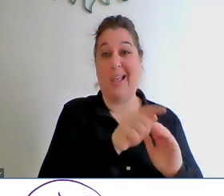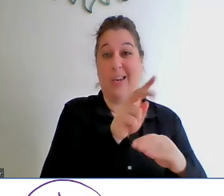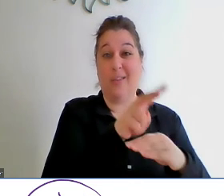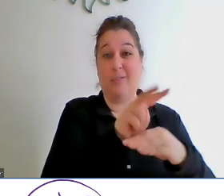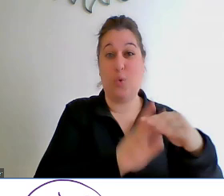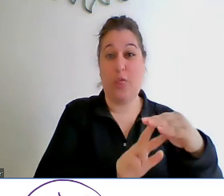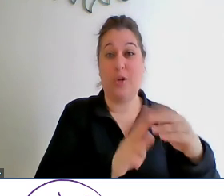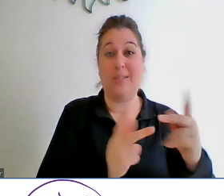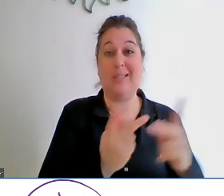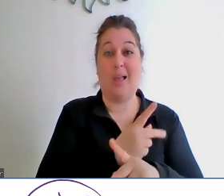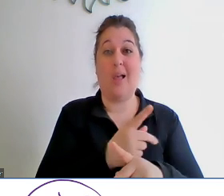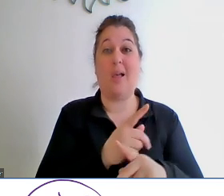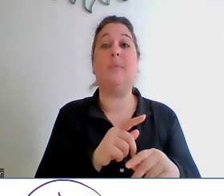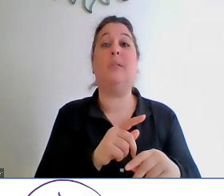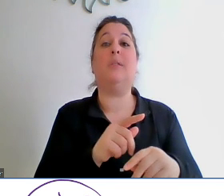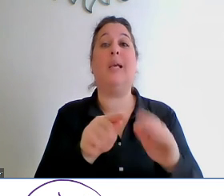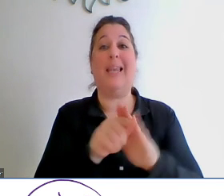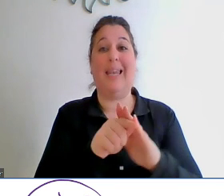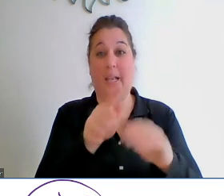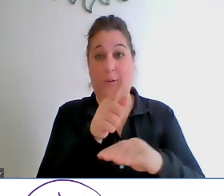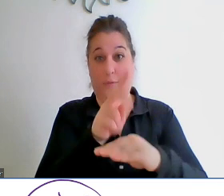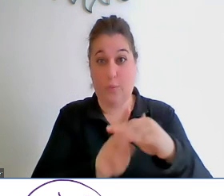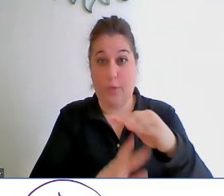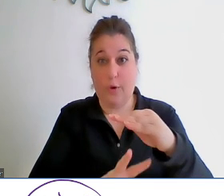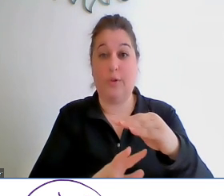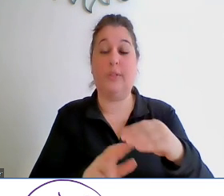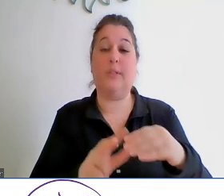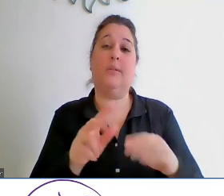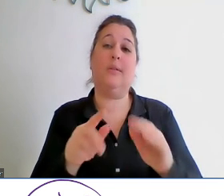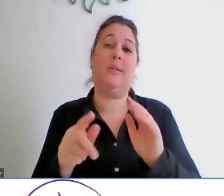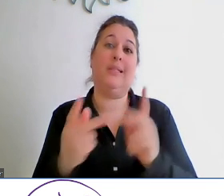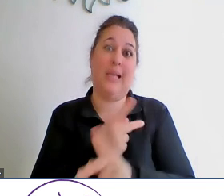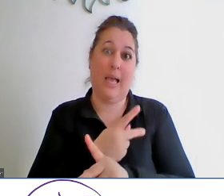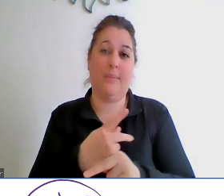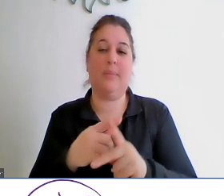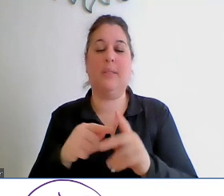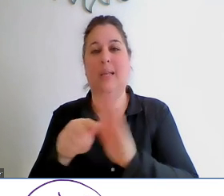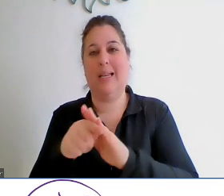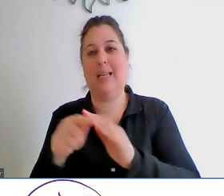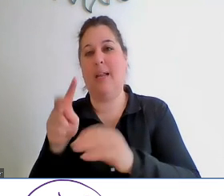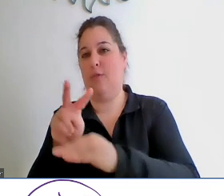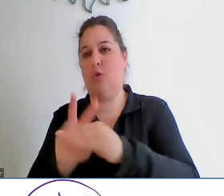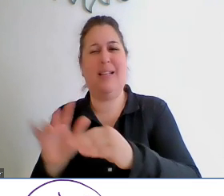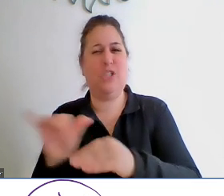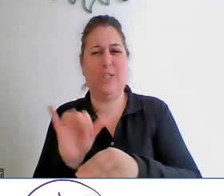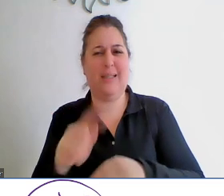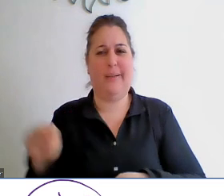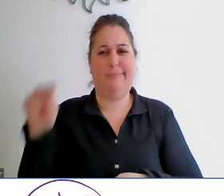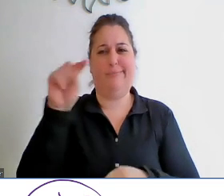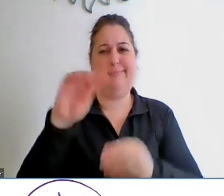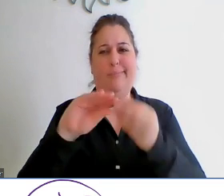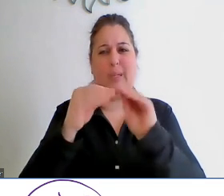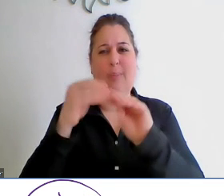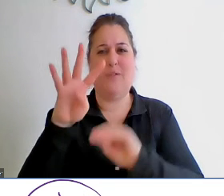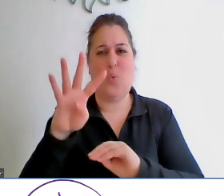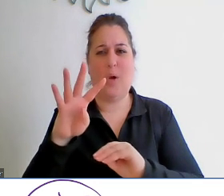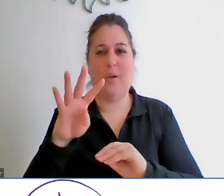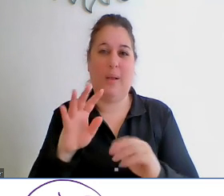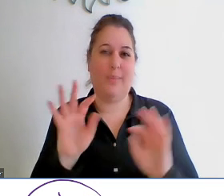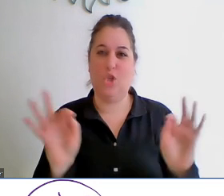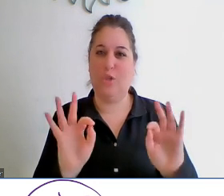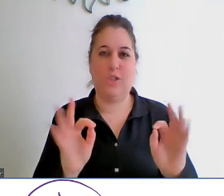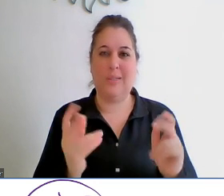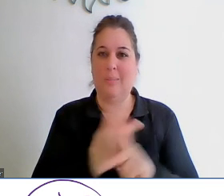negative 2/3. Well, just treat it like number 4. It's just fractions that they're